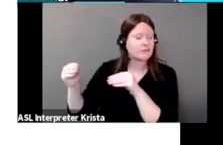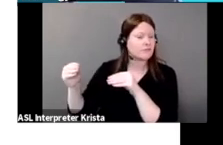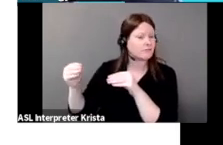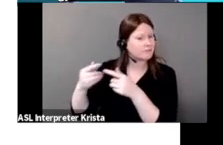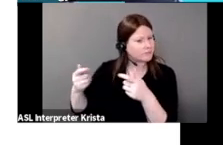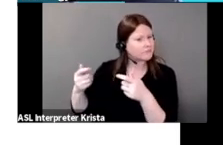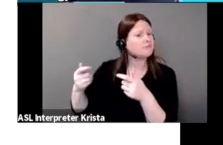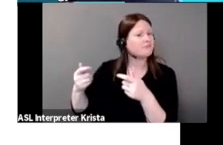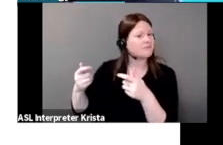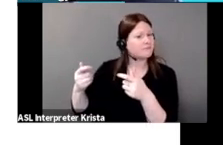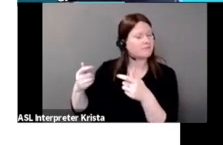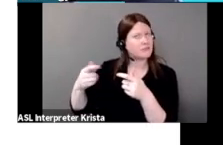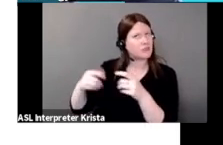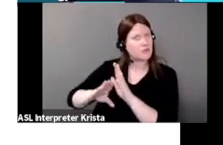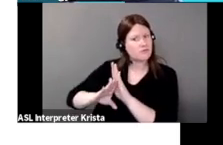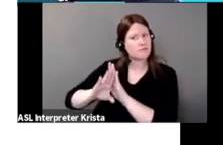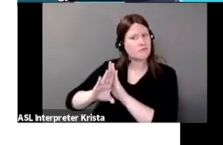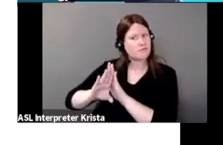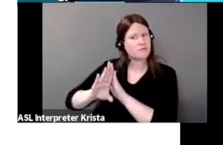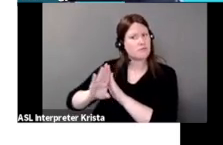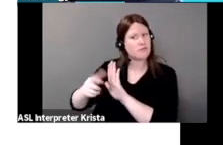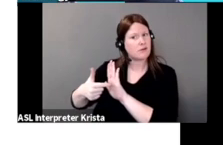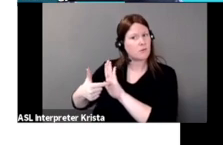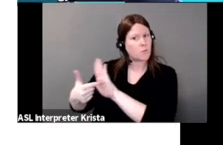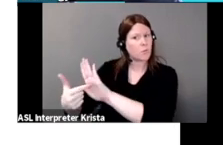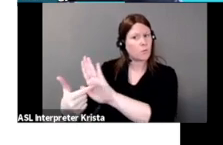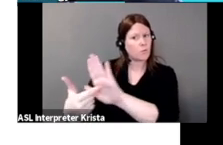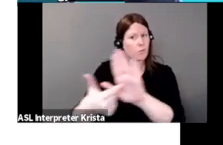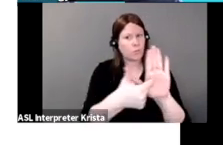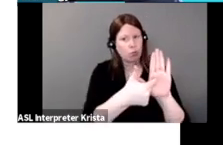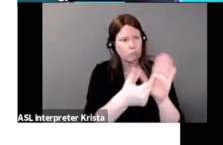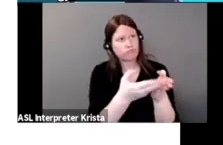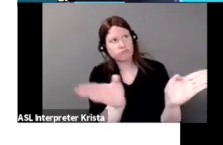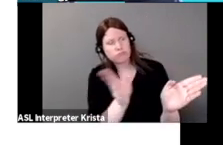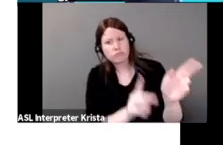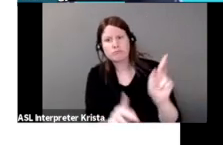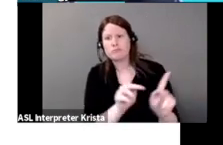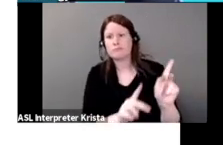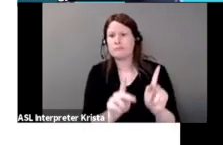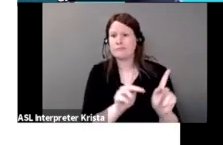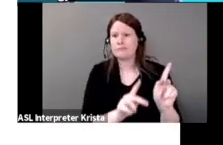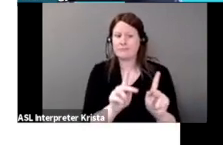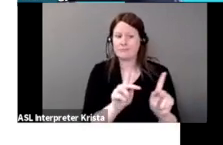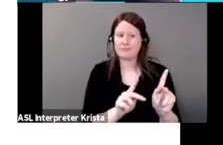up in the public, this mind share of what is a